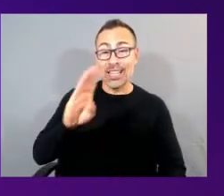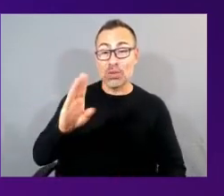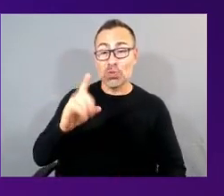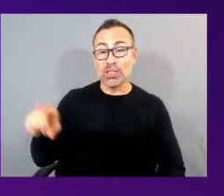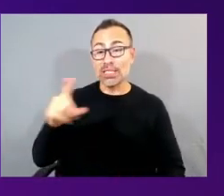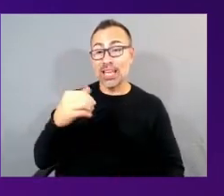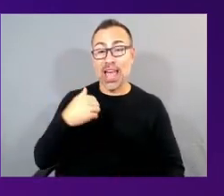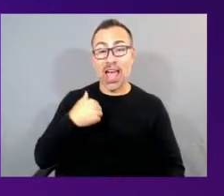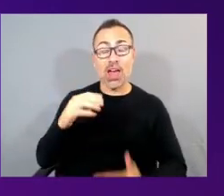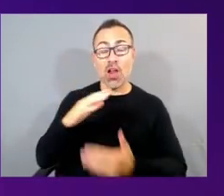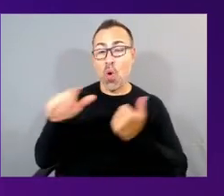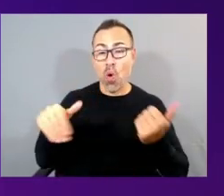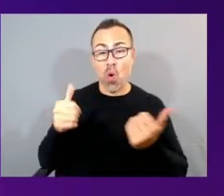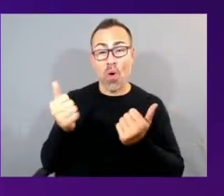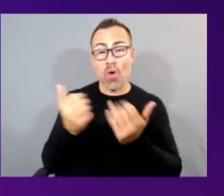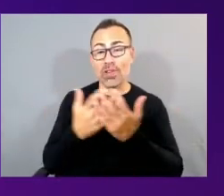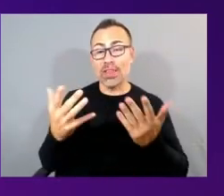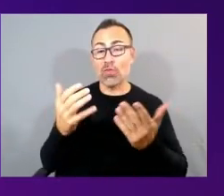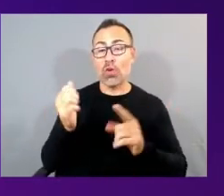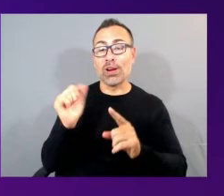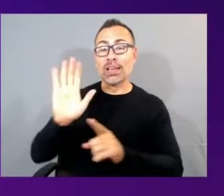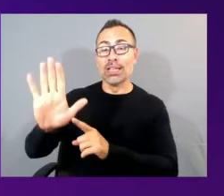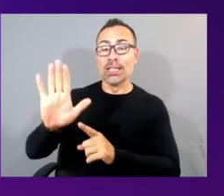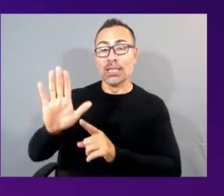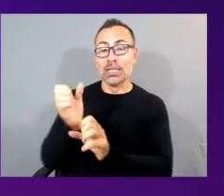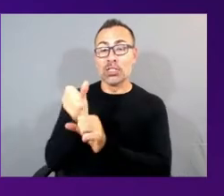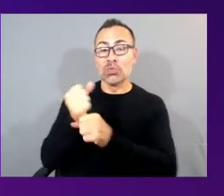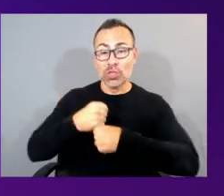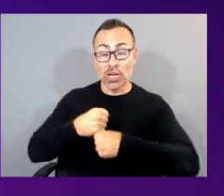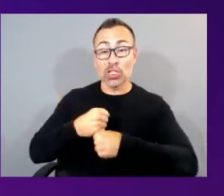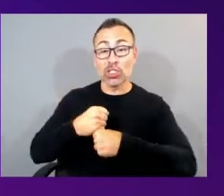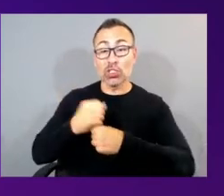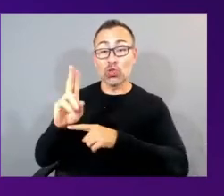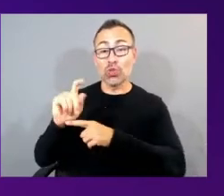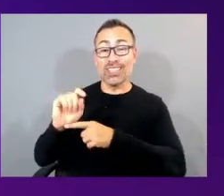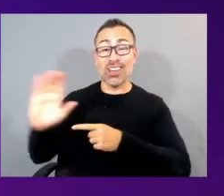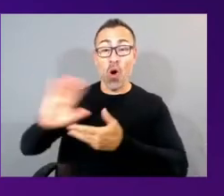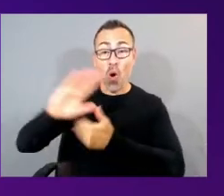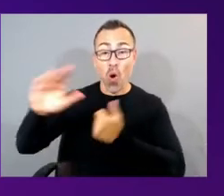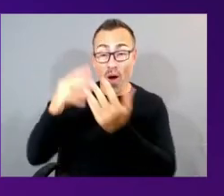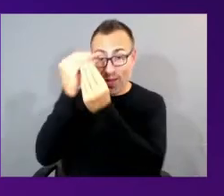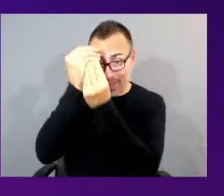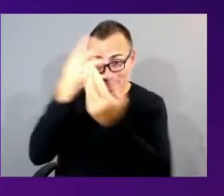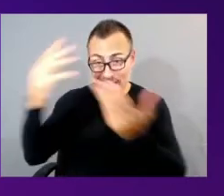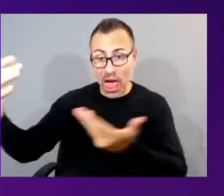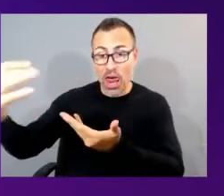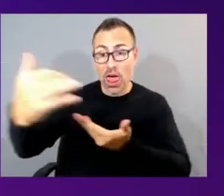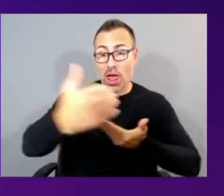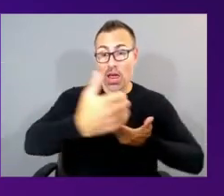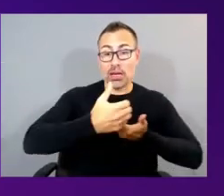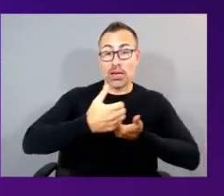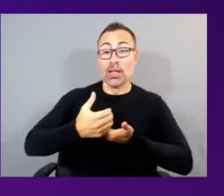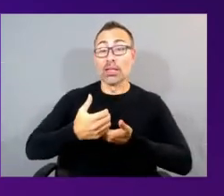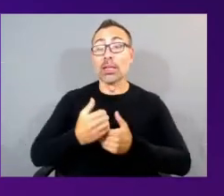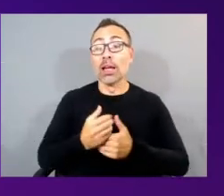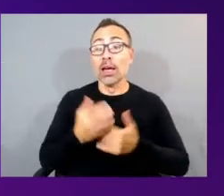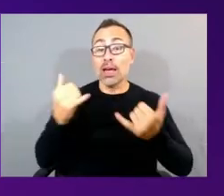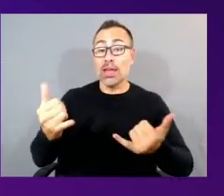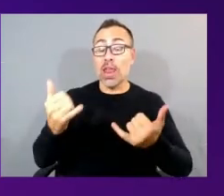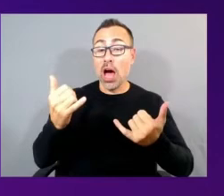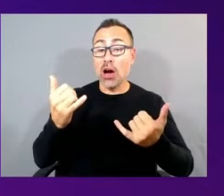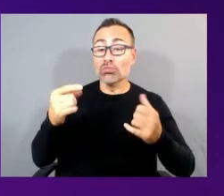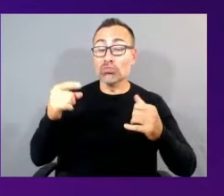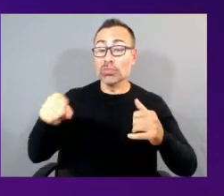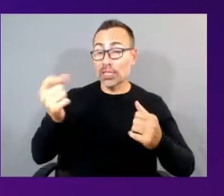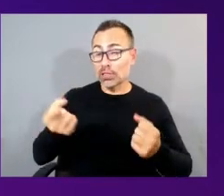units. And now he starts every day looking at these to understand how his plants are doing. And I